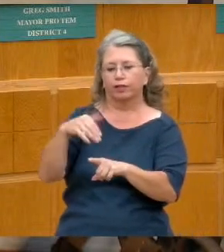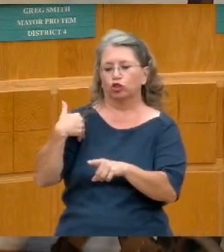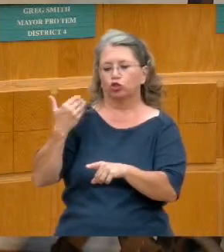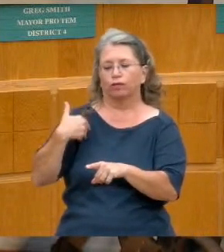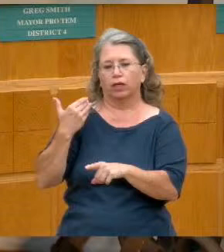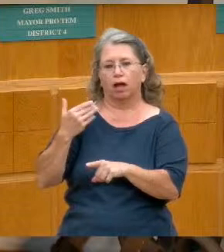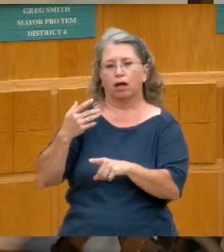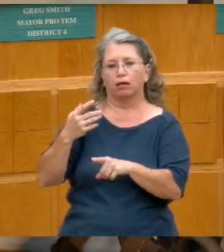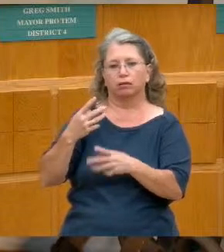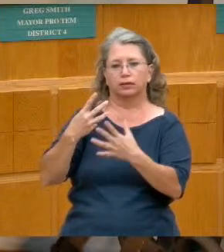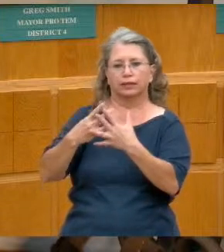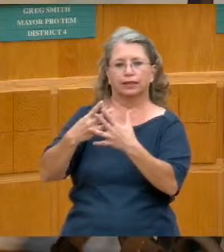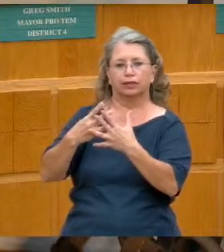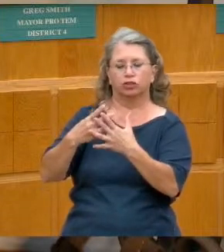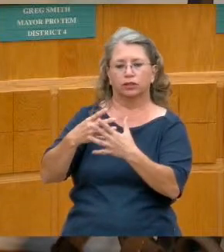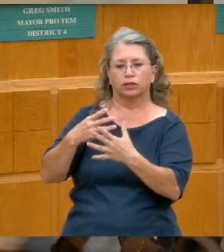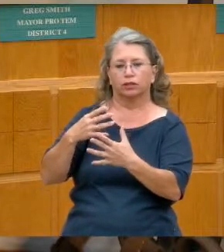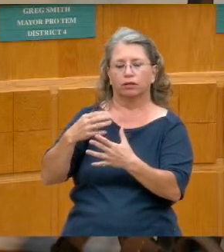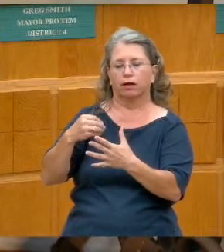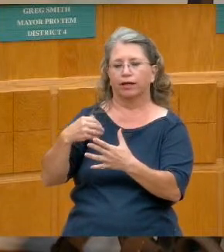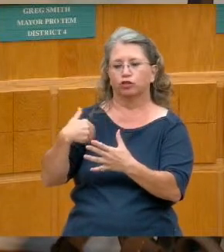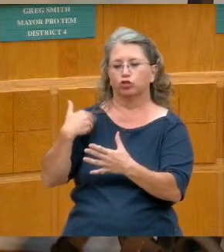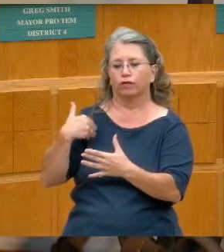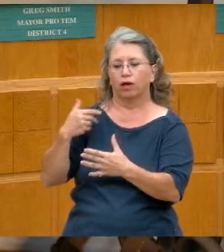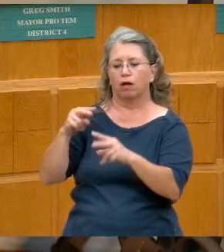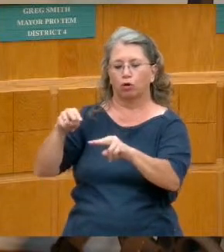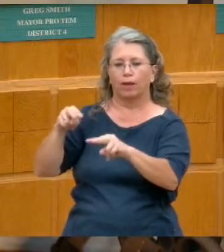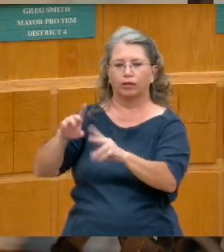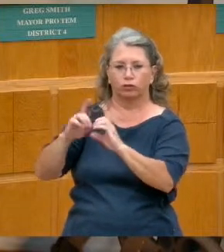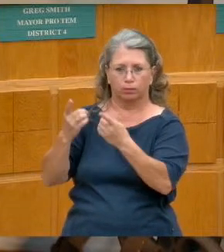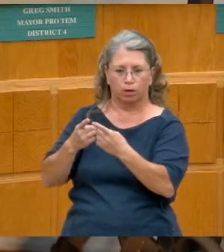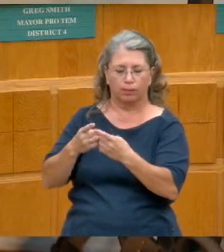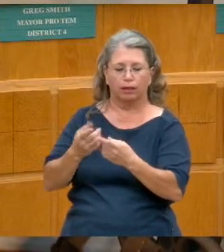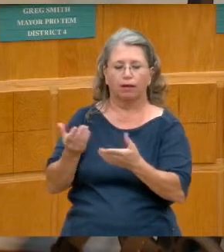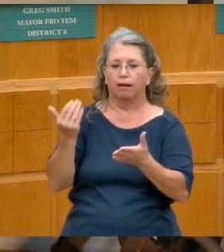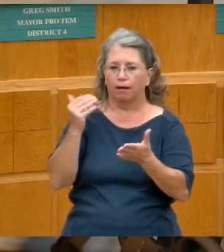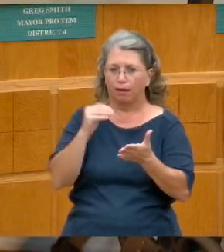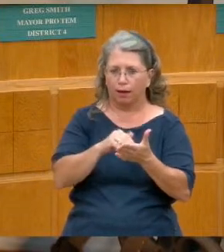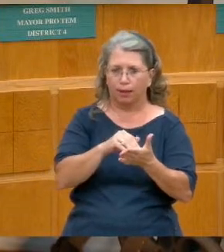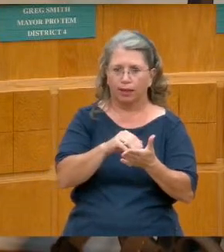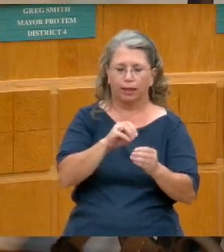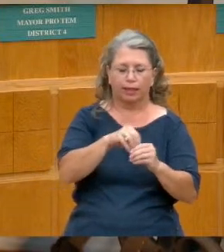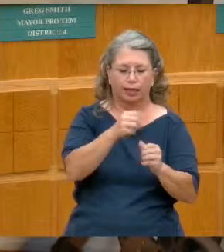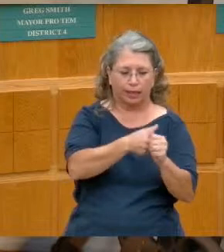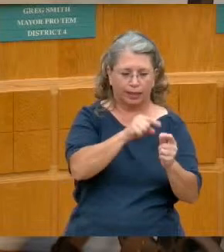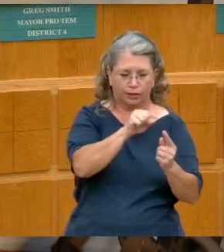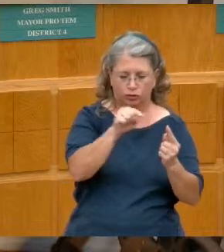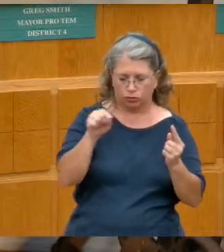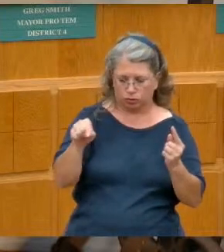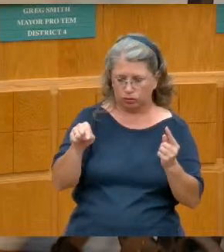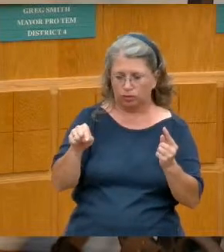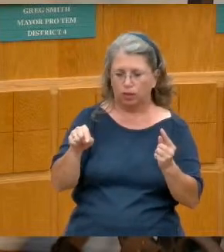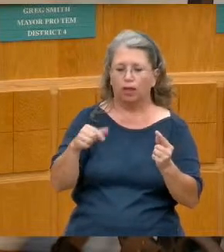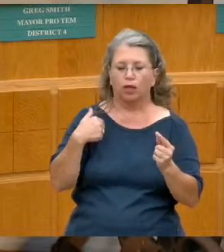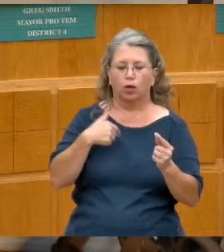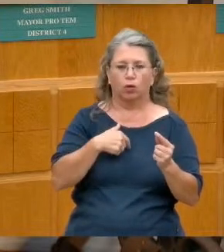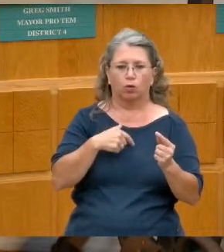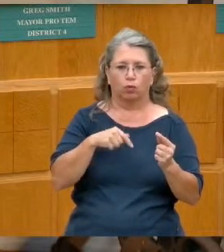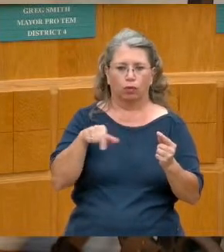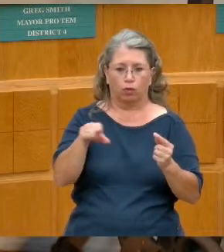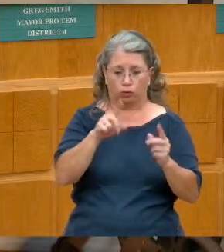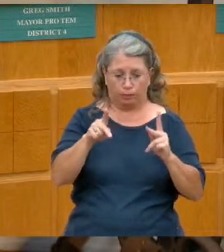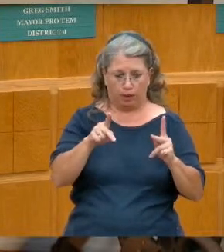Probation Department. Again, in all those instances, we were able to isolate the individuals, quarantine